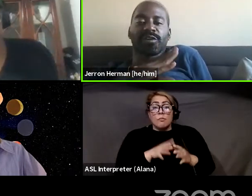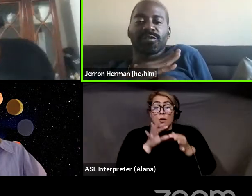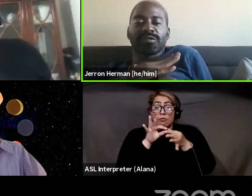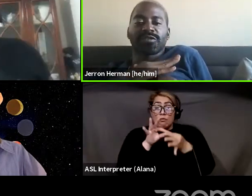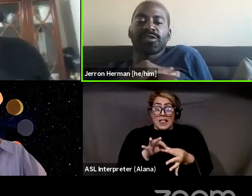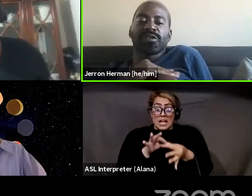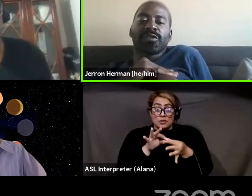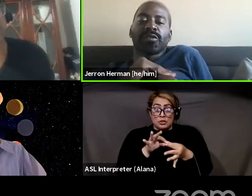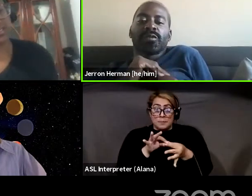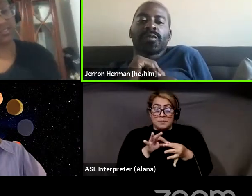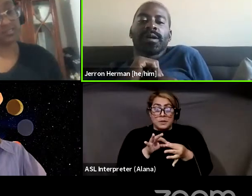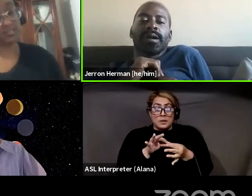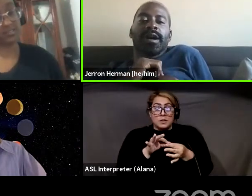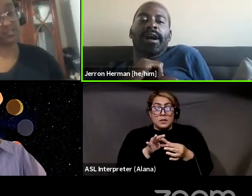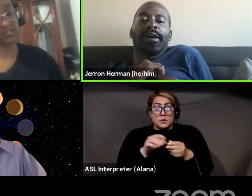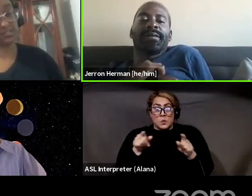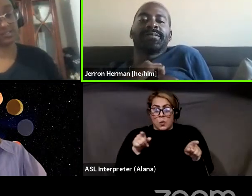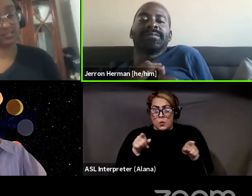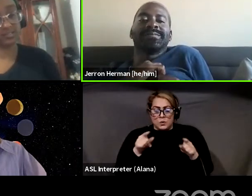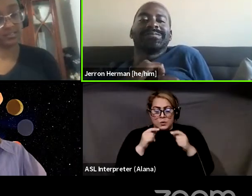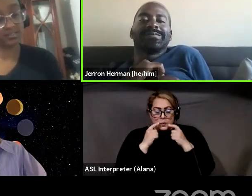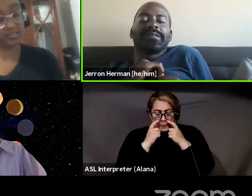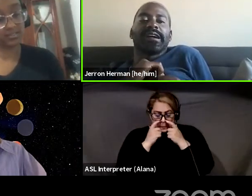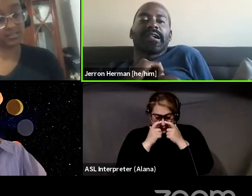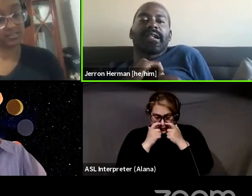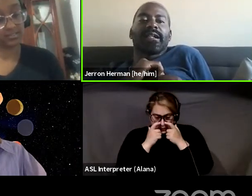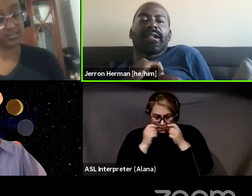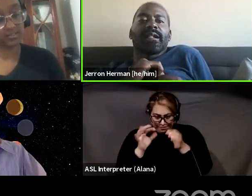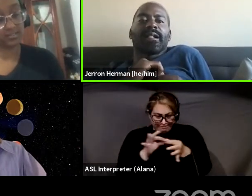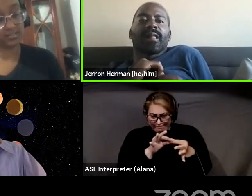relationship to those two